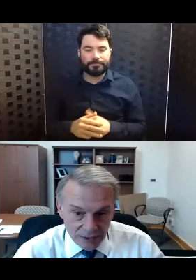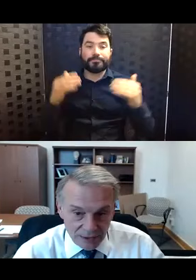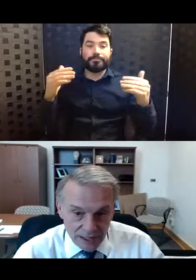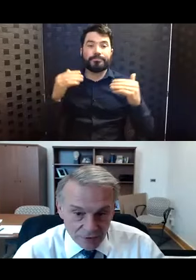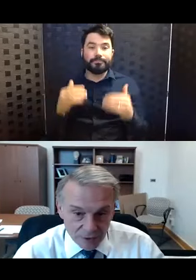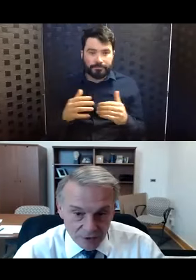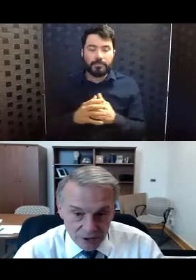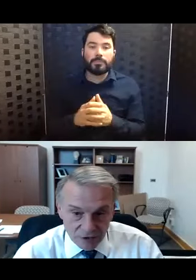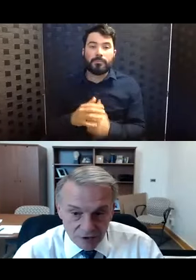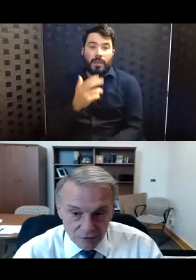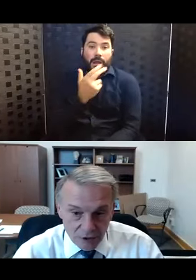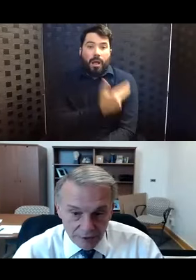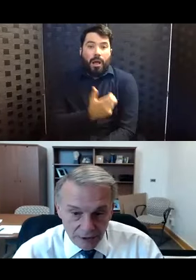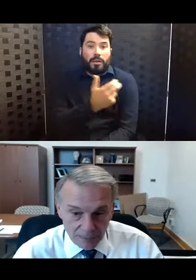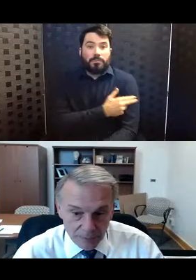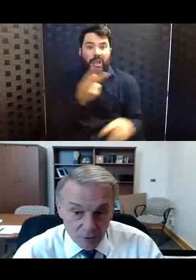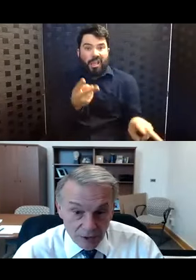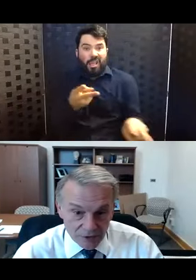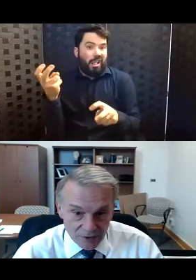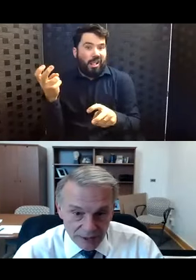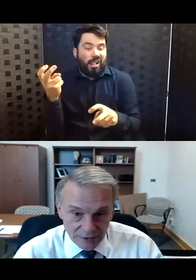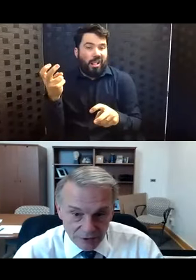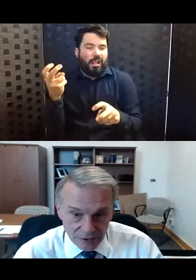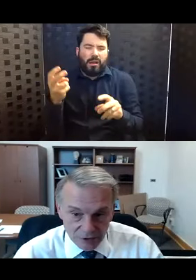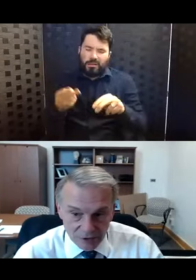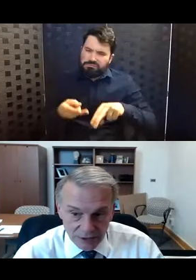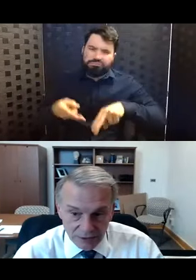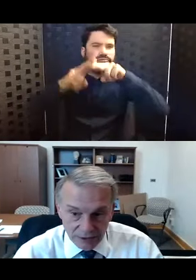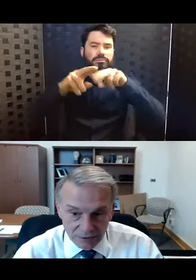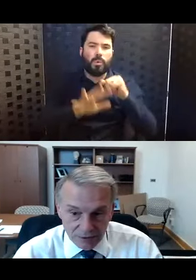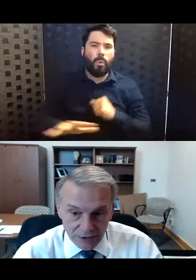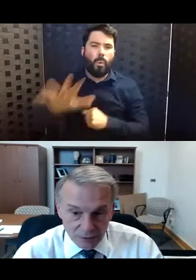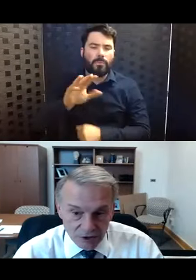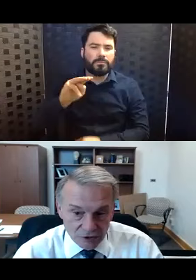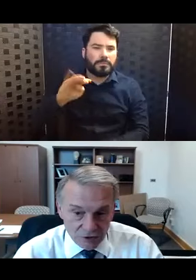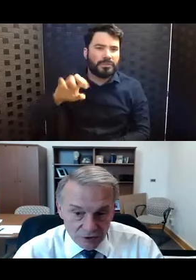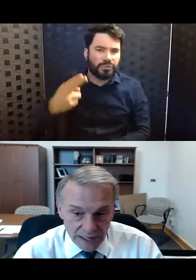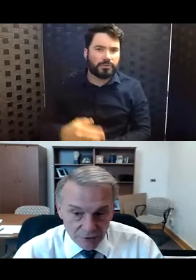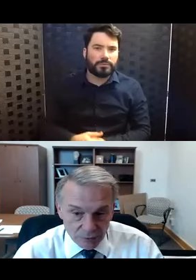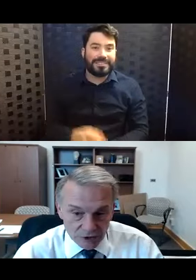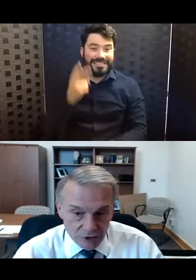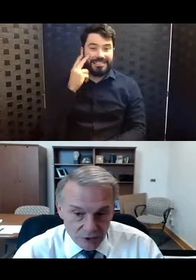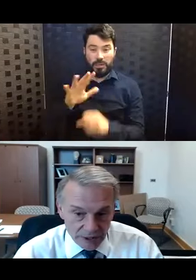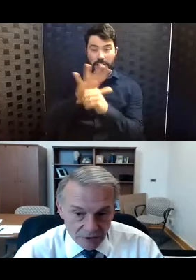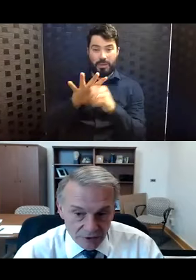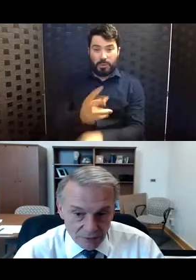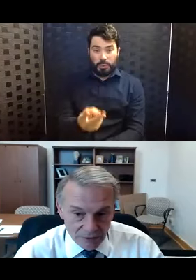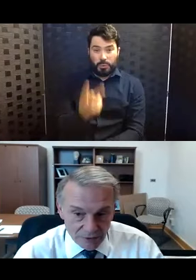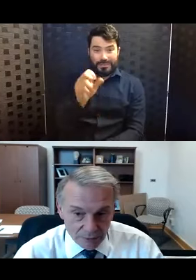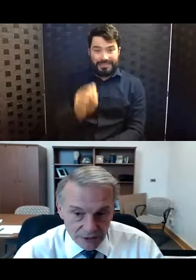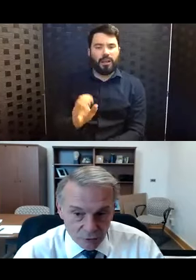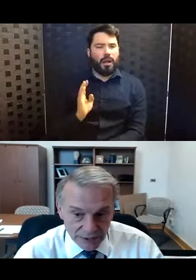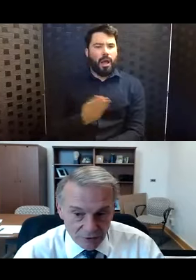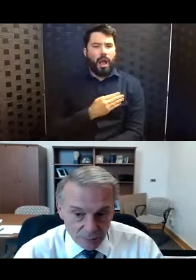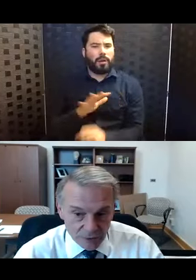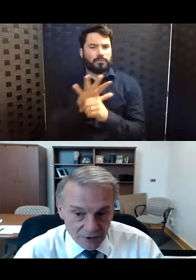Likewise, hospitalizations have gone up across the state, and you can see in Region 2 South, which is our region, there's